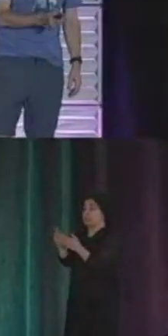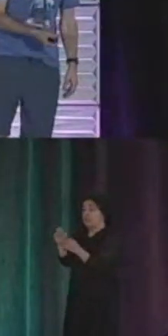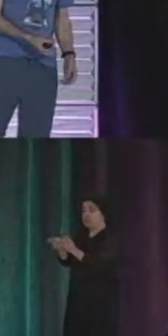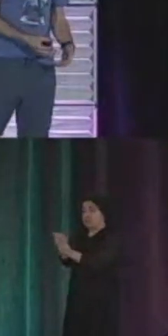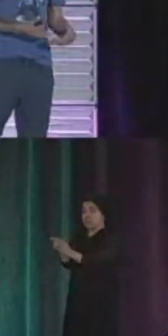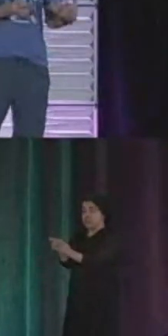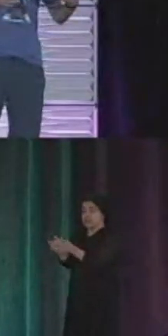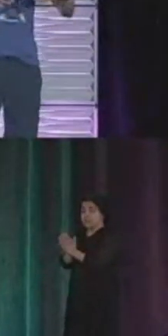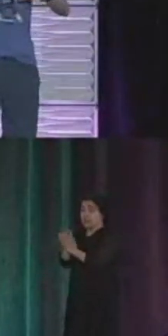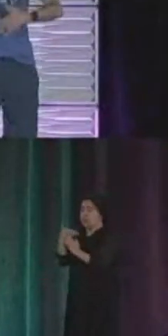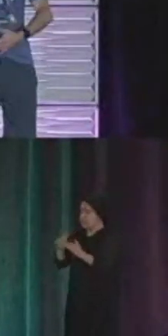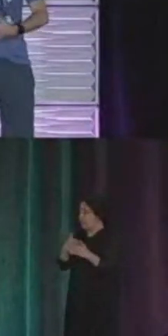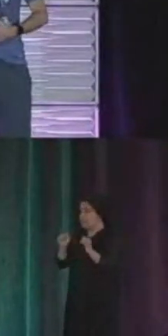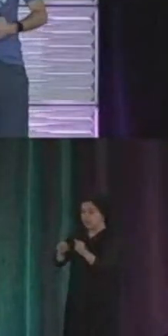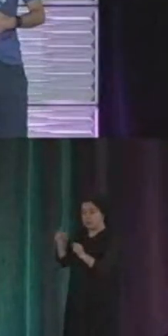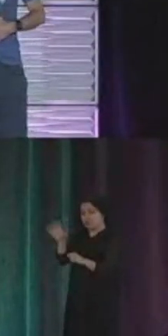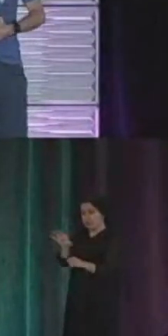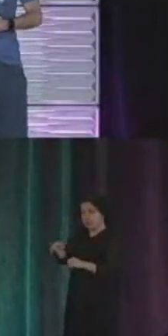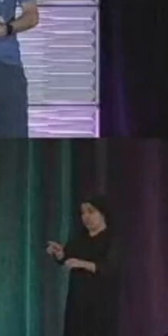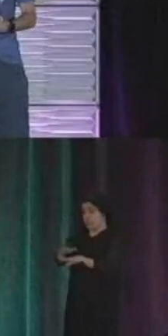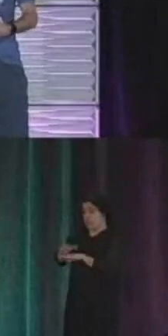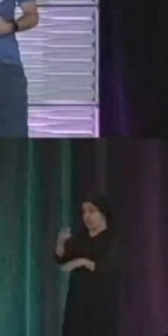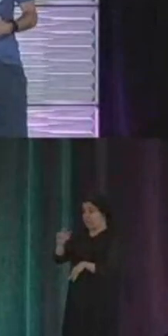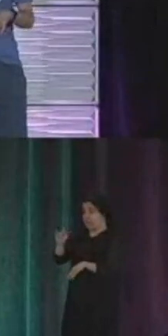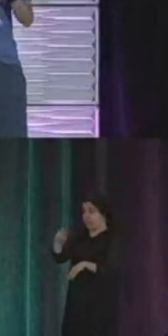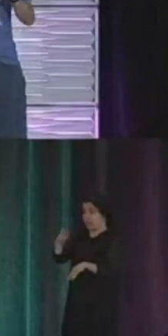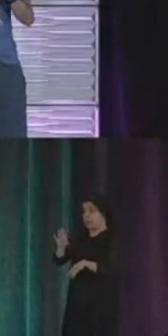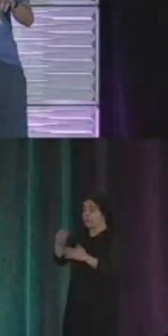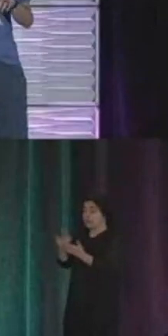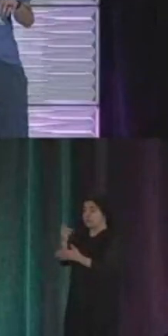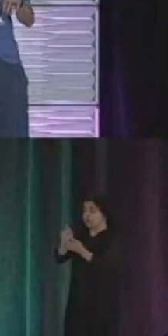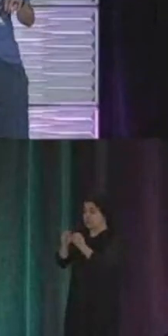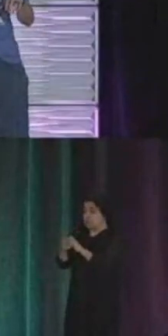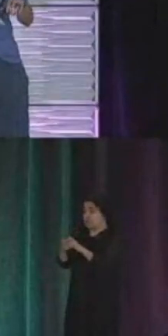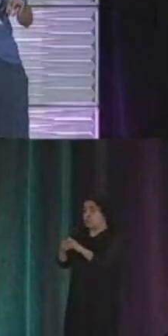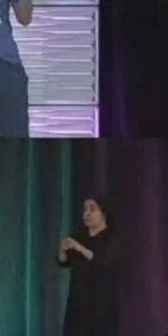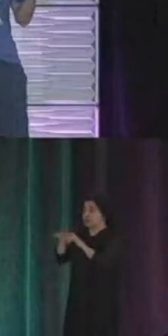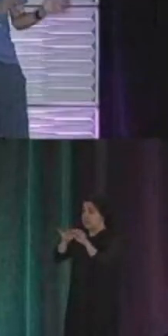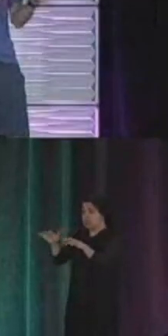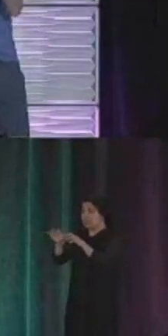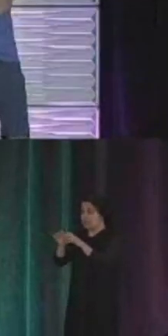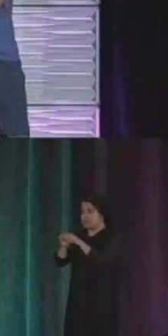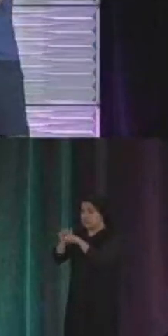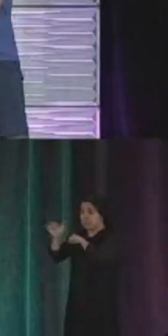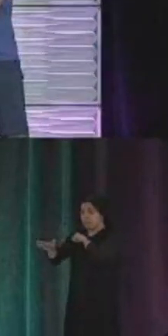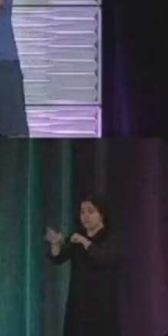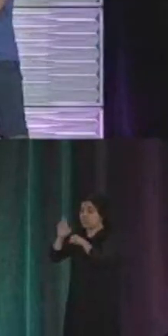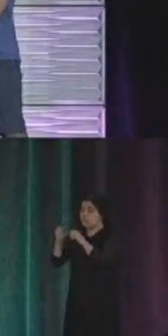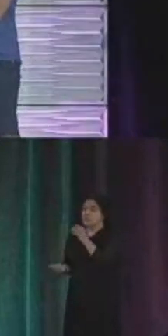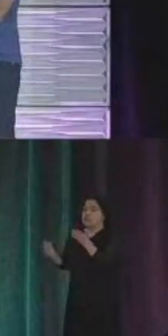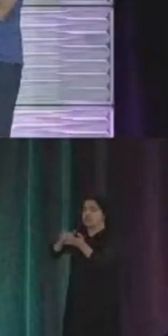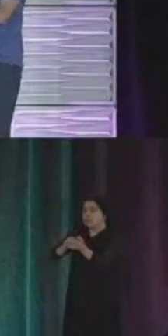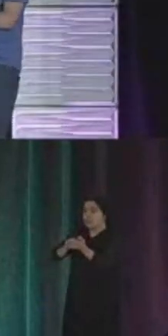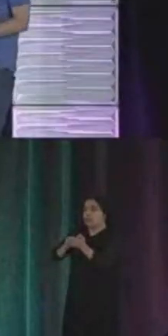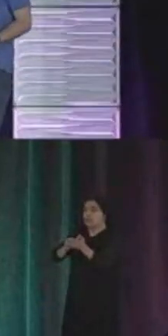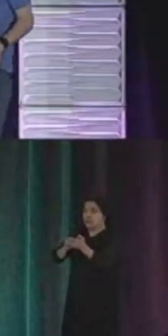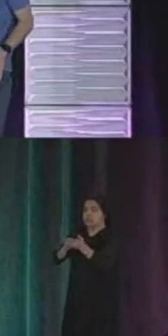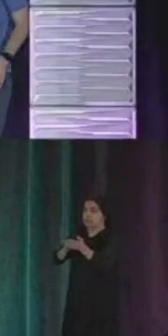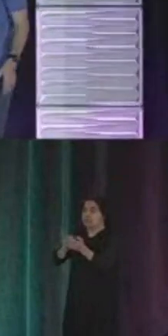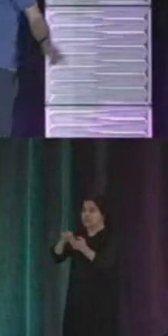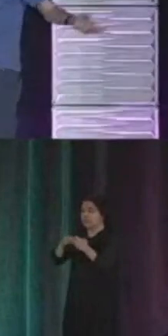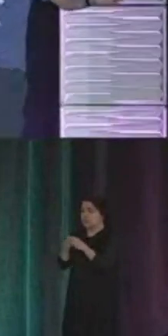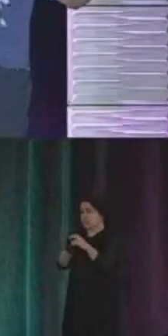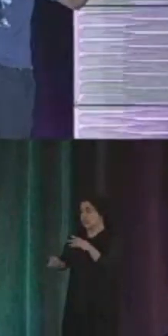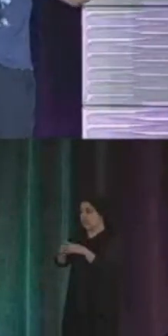have the capability of doing that. You're on a GitHub new issue thing, you type it in, you hit submit. That's going to redirect you to that issue just created,